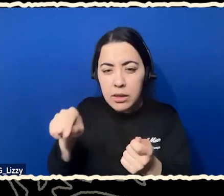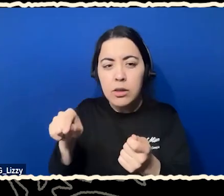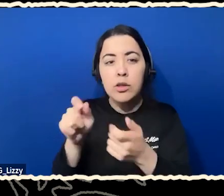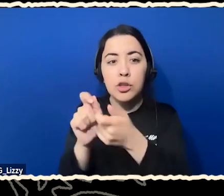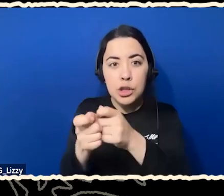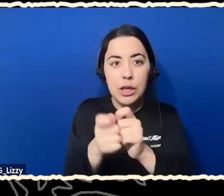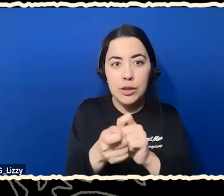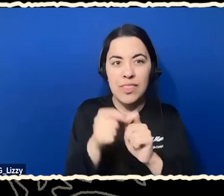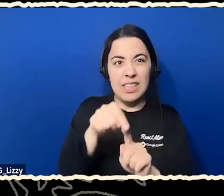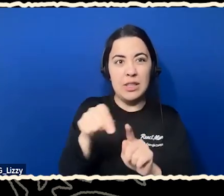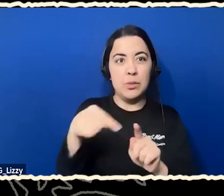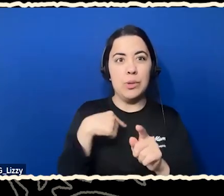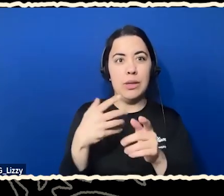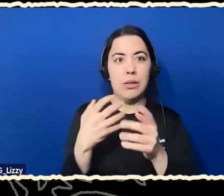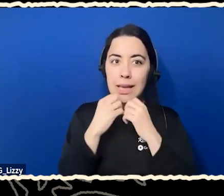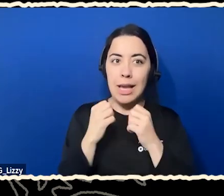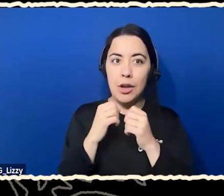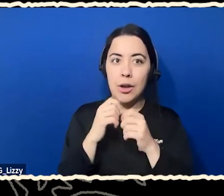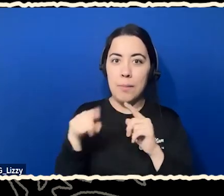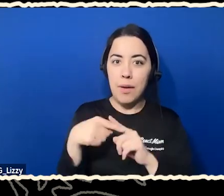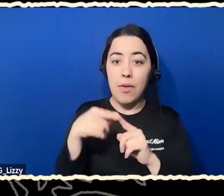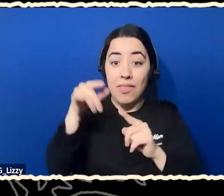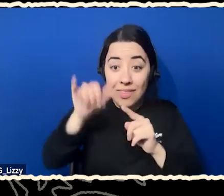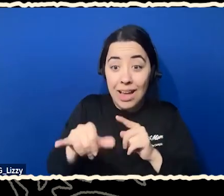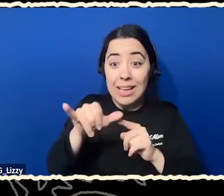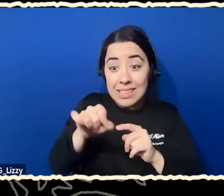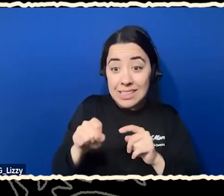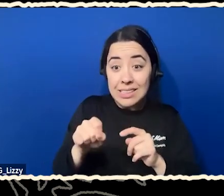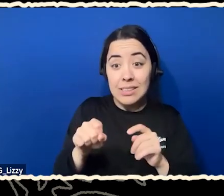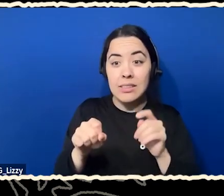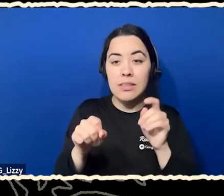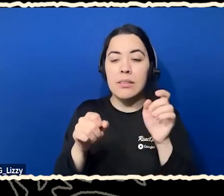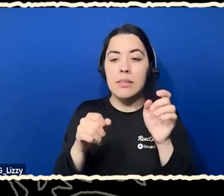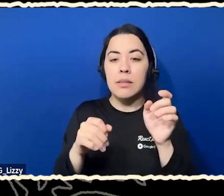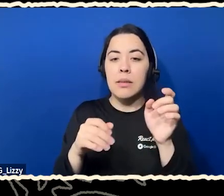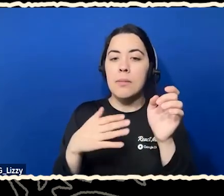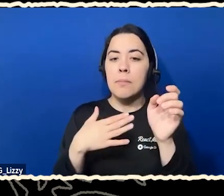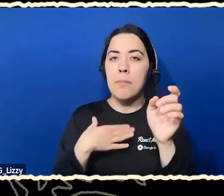actually my children only re-render when the props change.